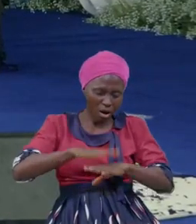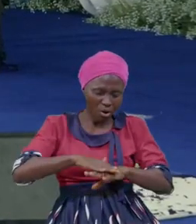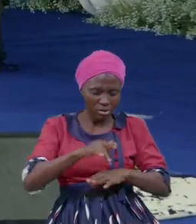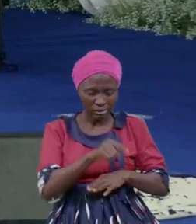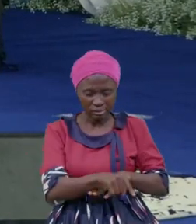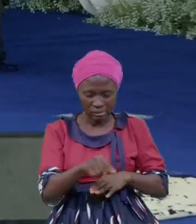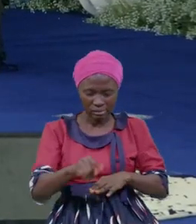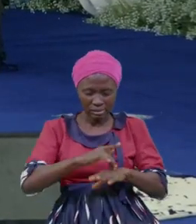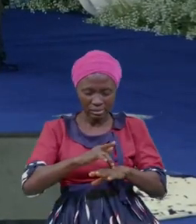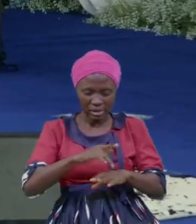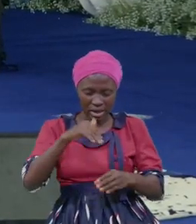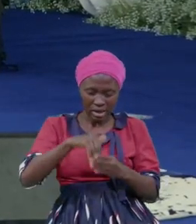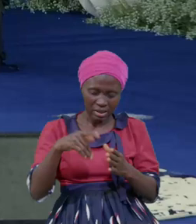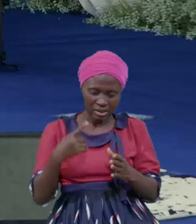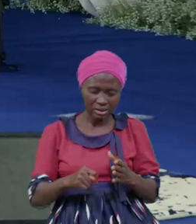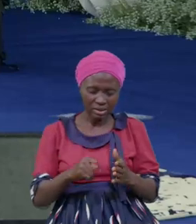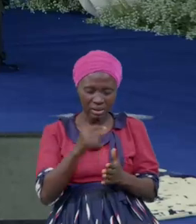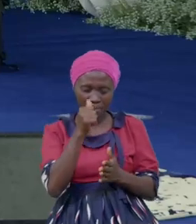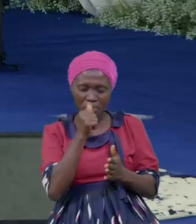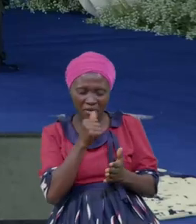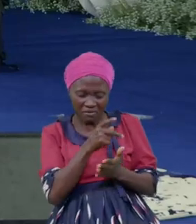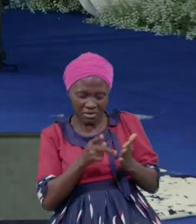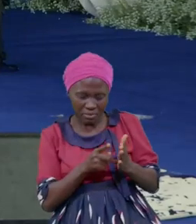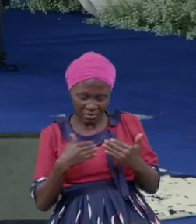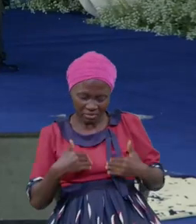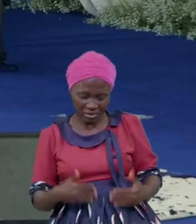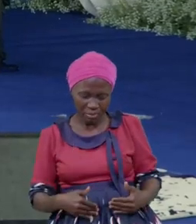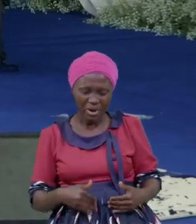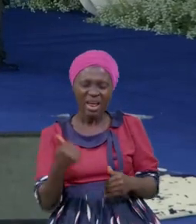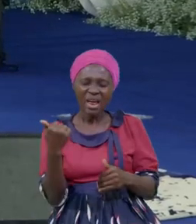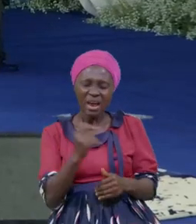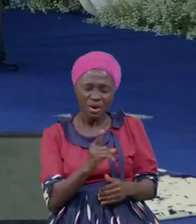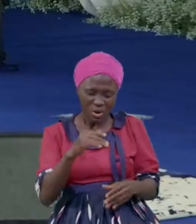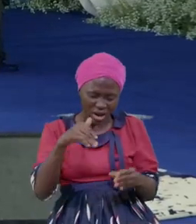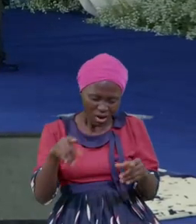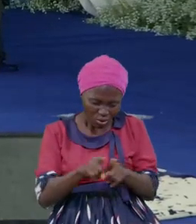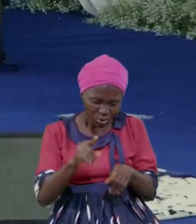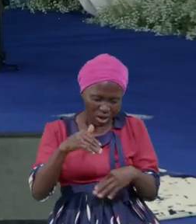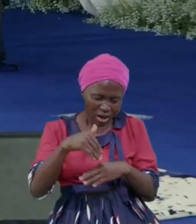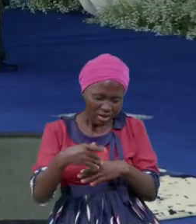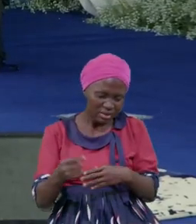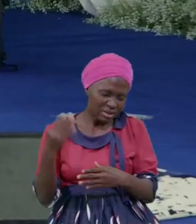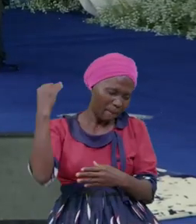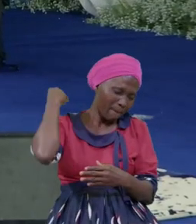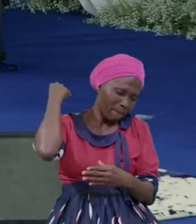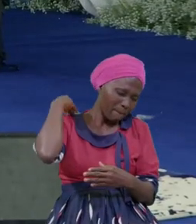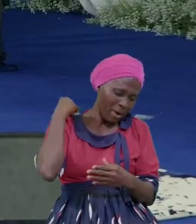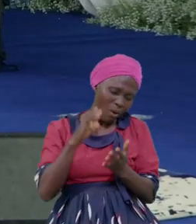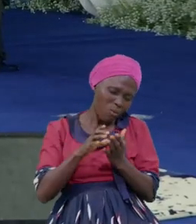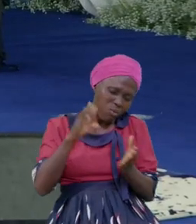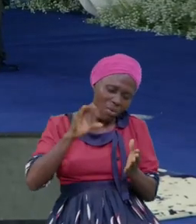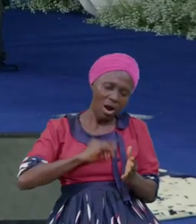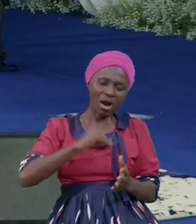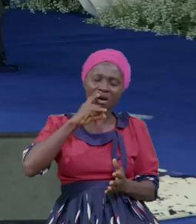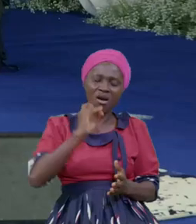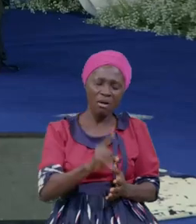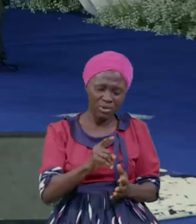part, swelling in the armpit, anywhere, even at the back, swelling. I command you, come out